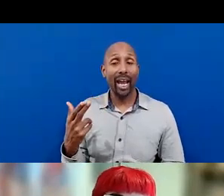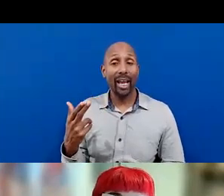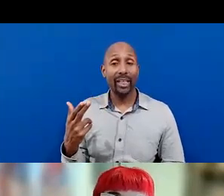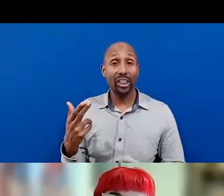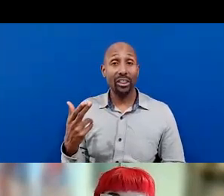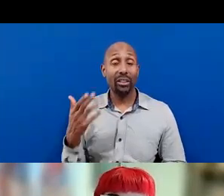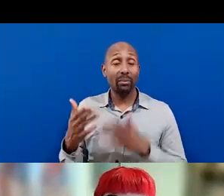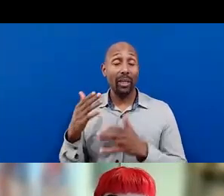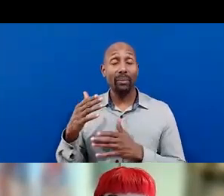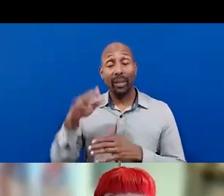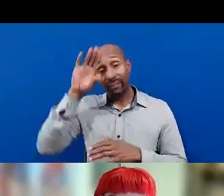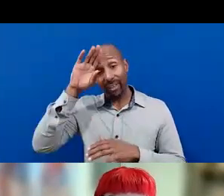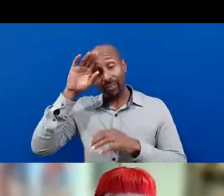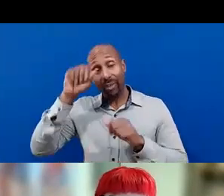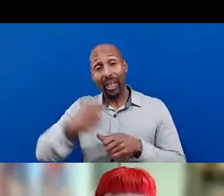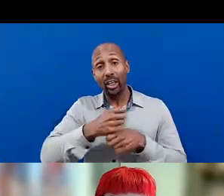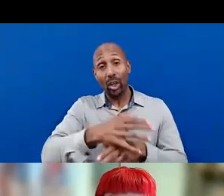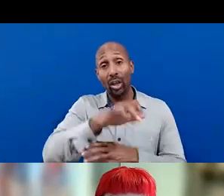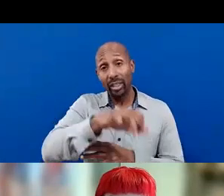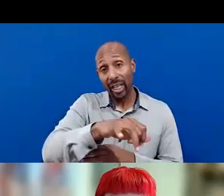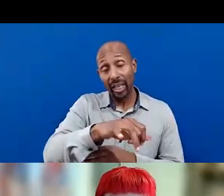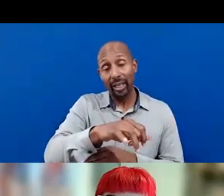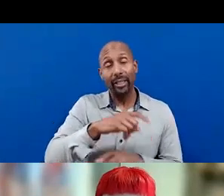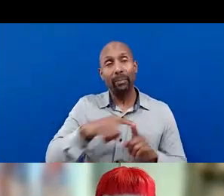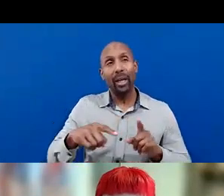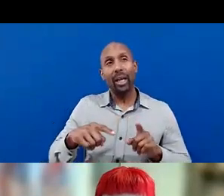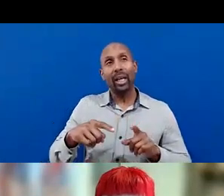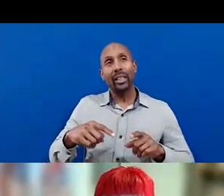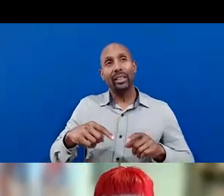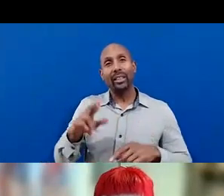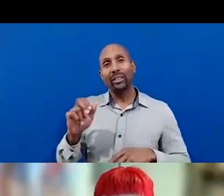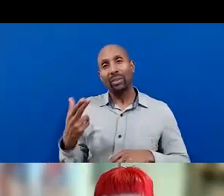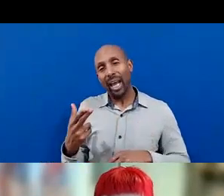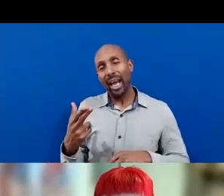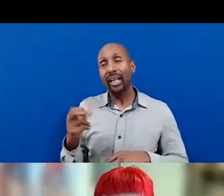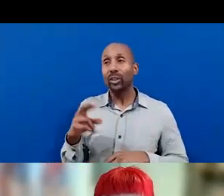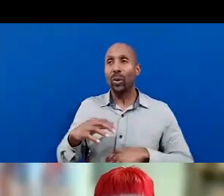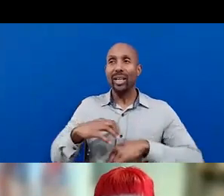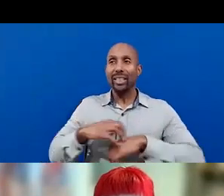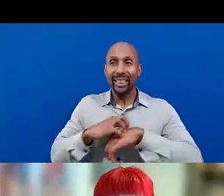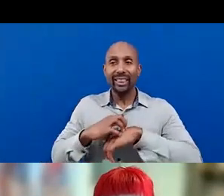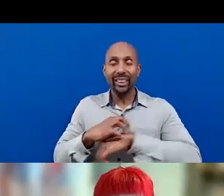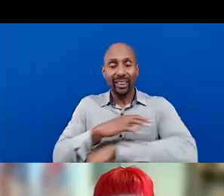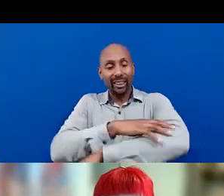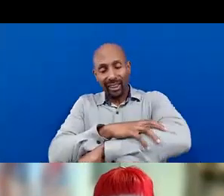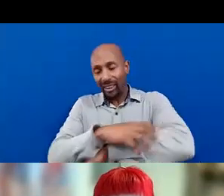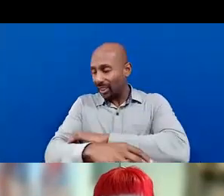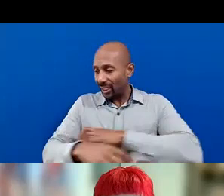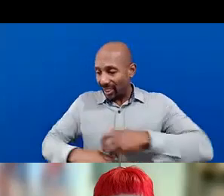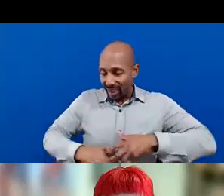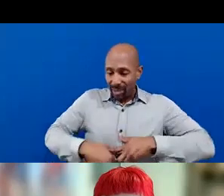be something, but I haven't heard of people getting like rashes or itching. So for that, I would say